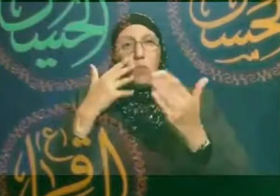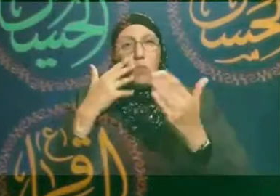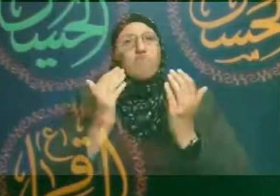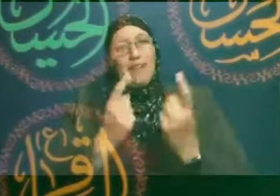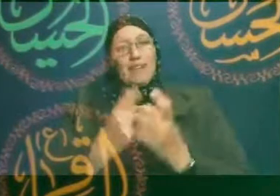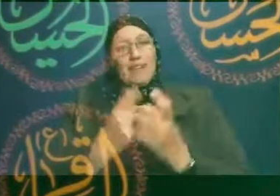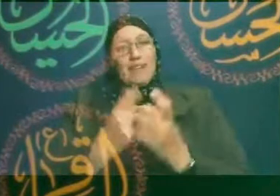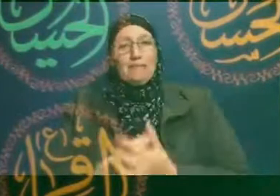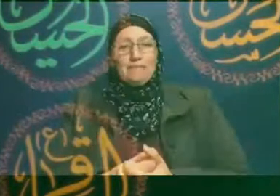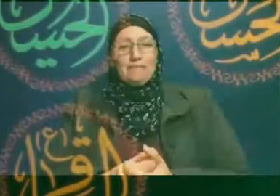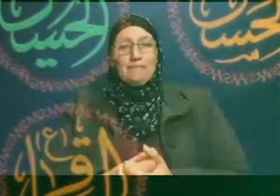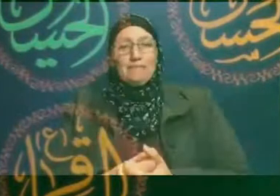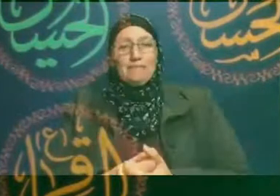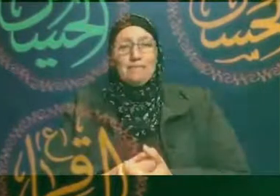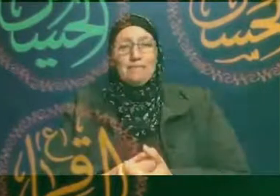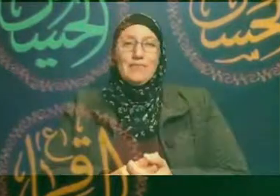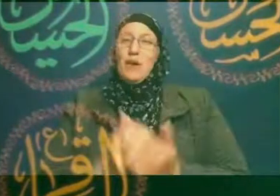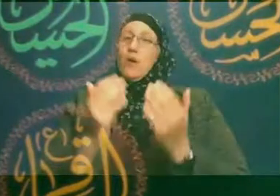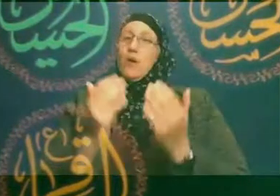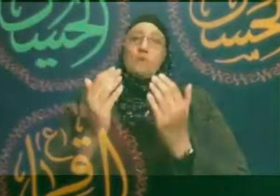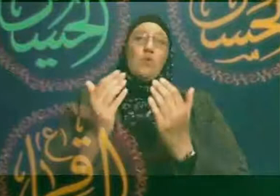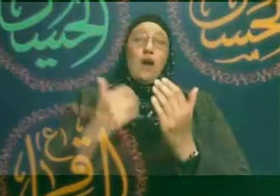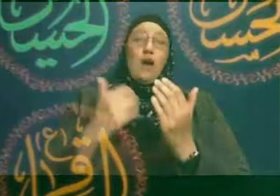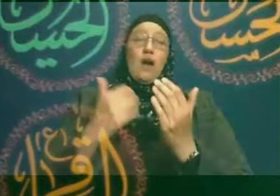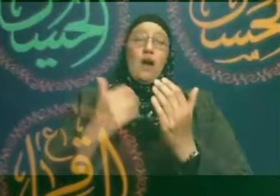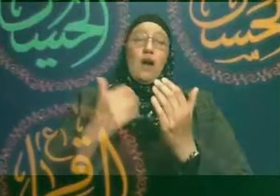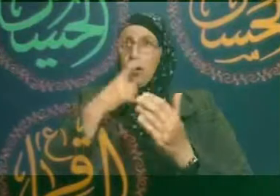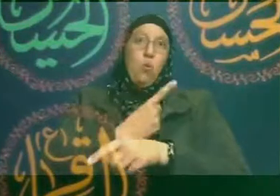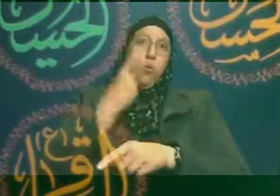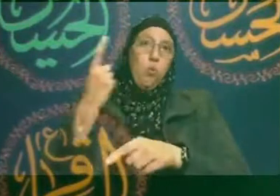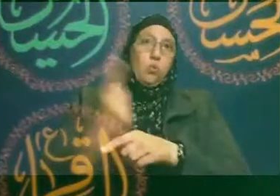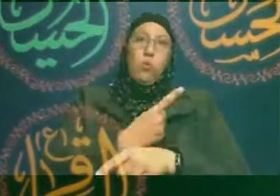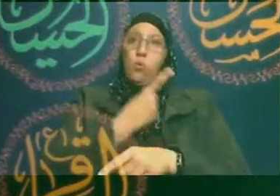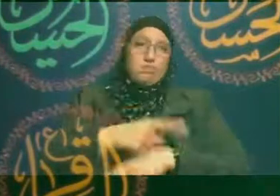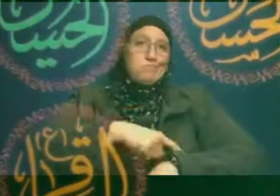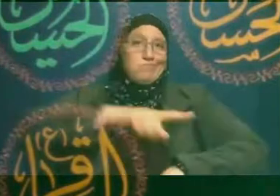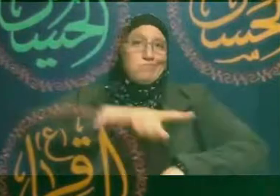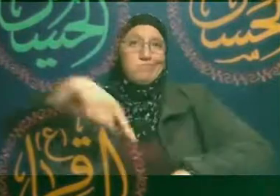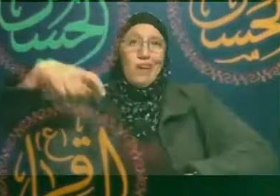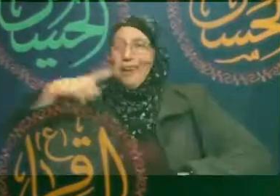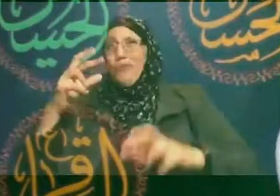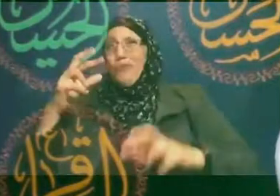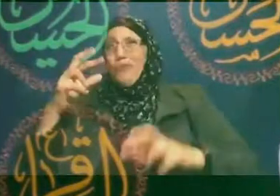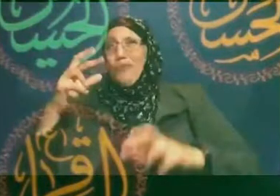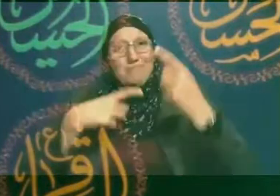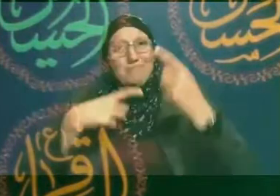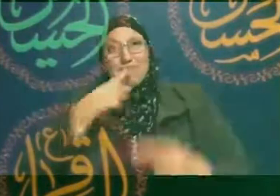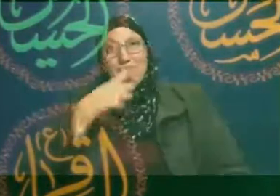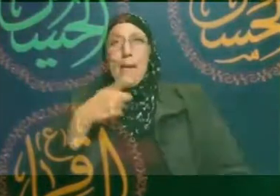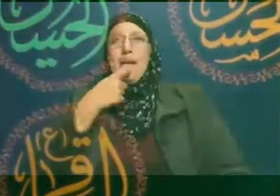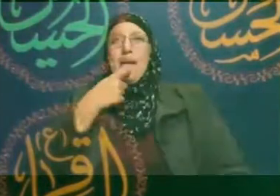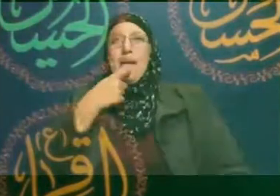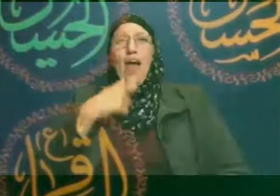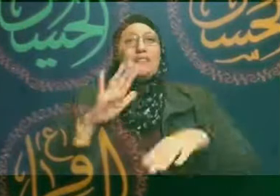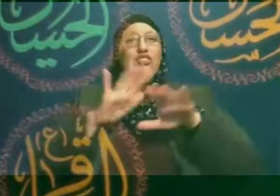fact, there is so much about dua and supplication. I wish I had enough time to elaborate on it. I'm just introducing it to you. You